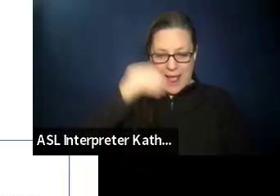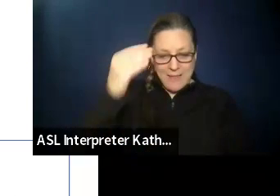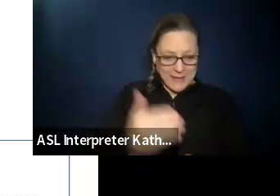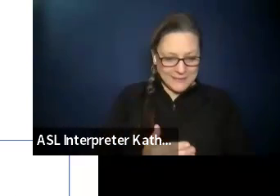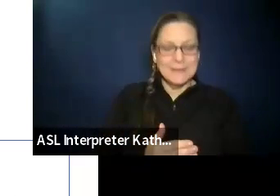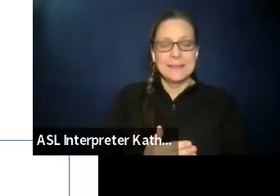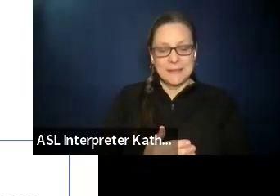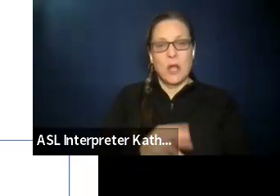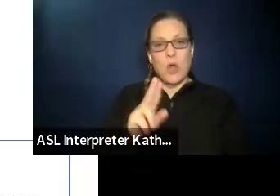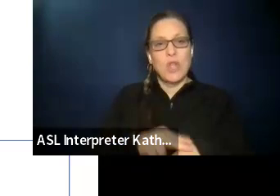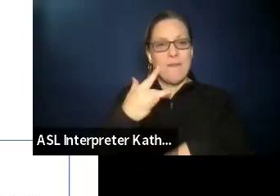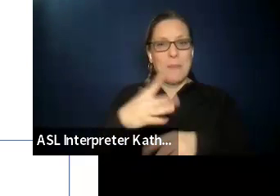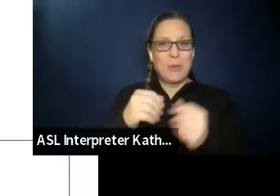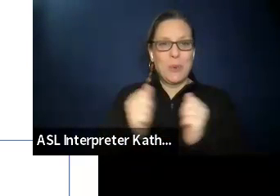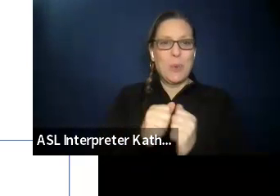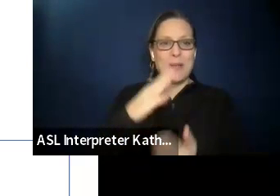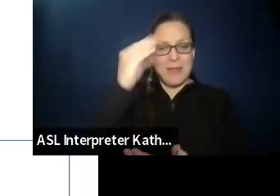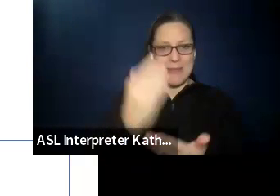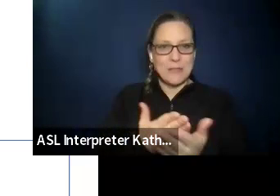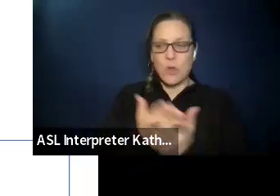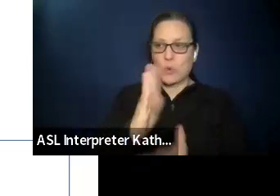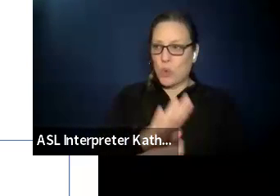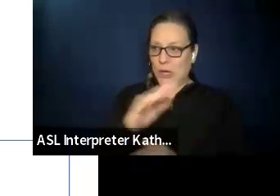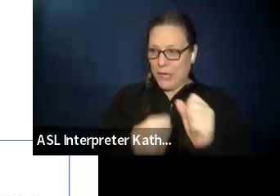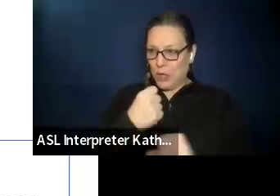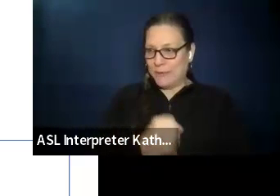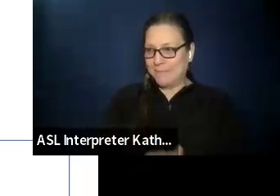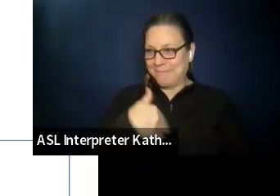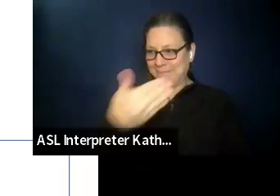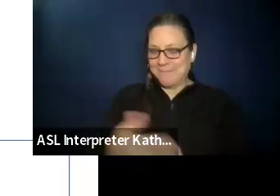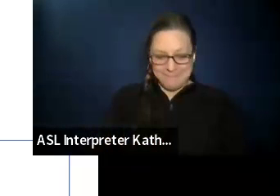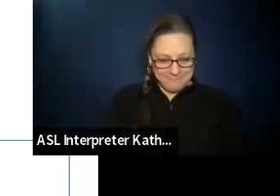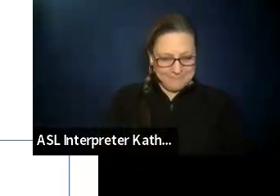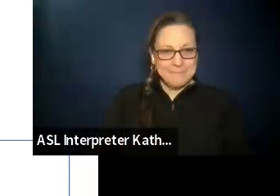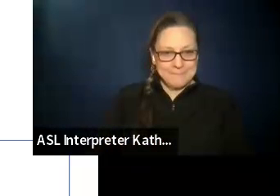course, available to be included in lessons throughout the year. Next slide.